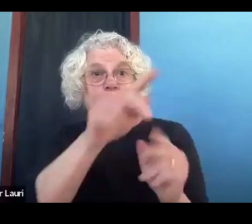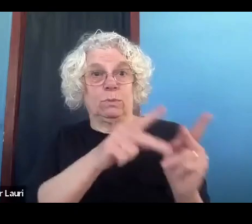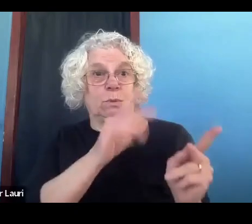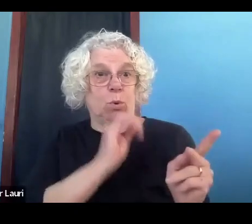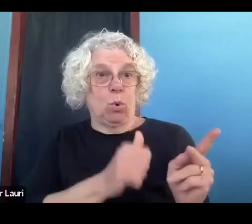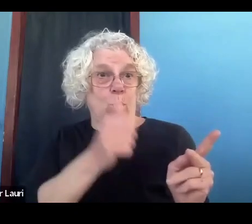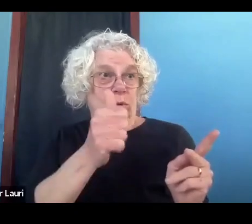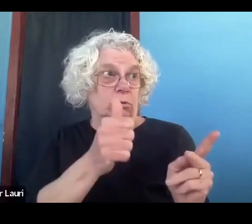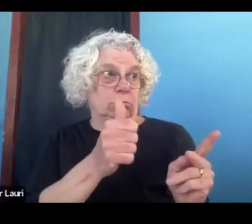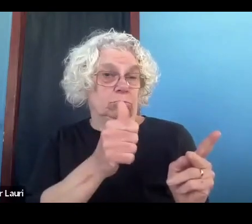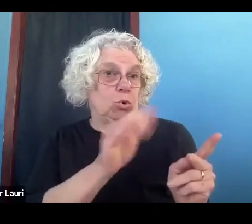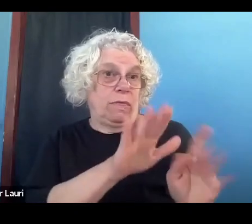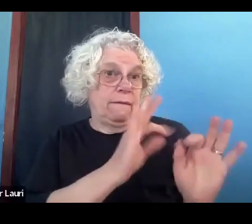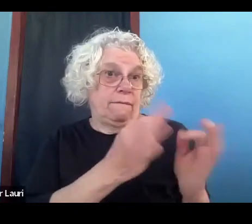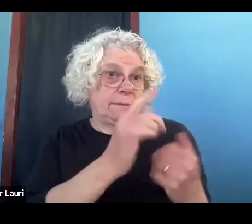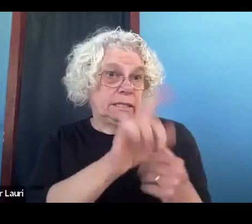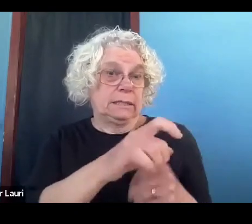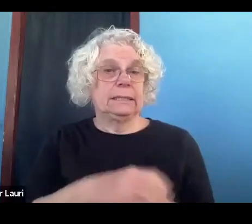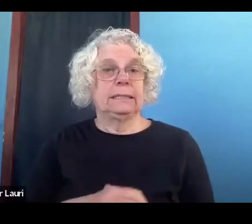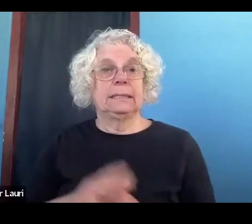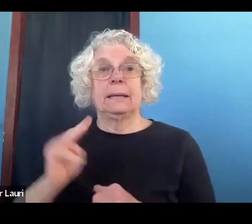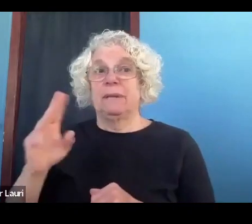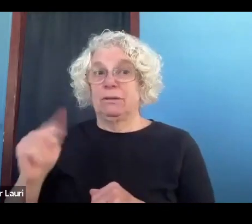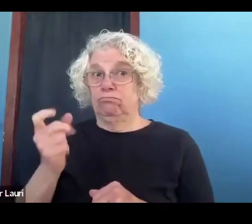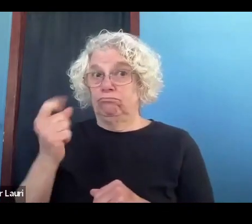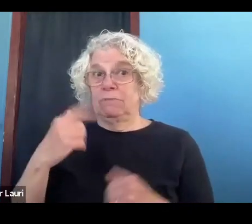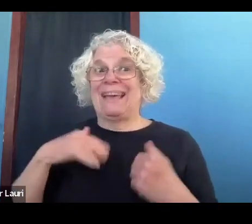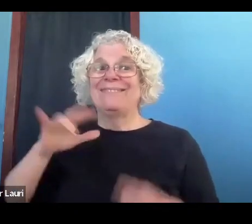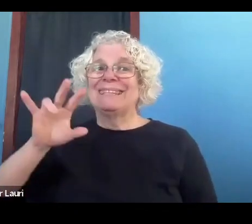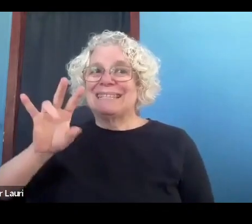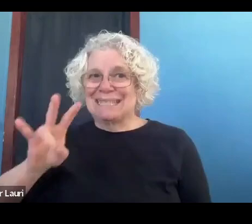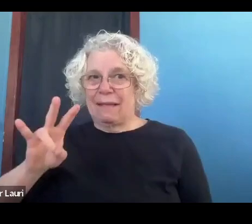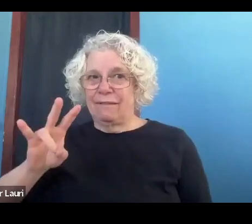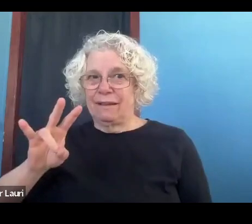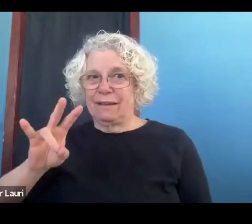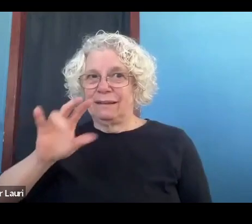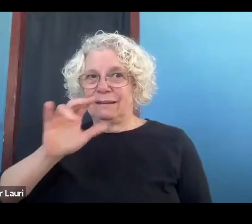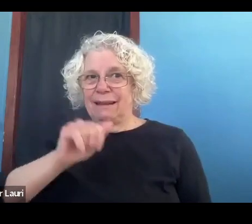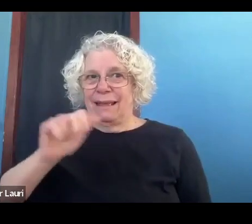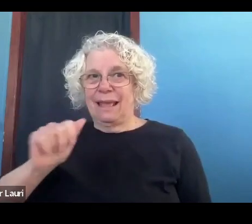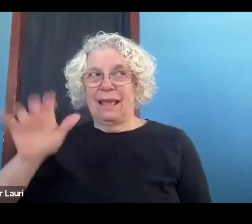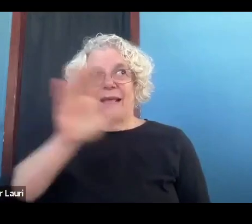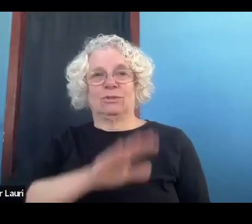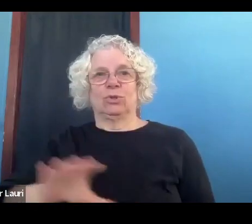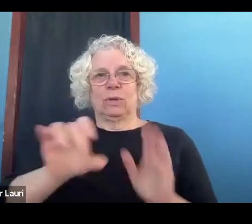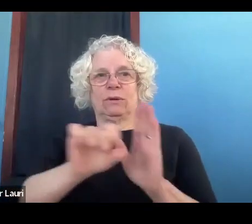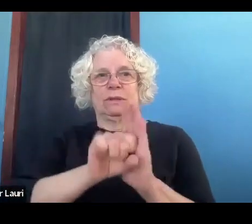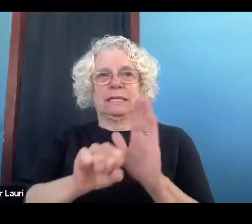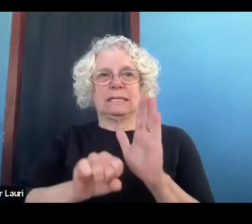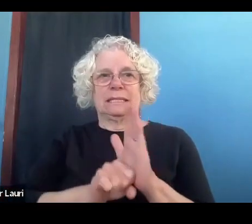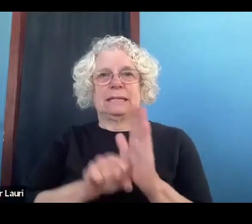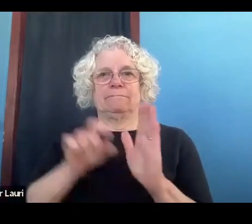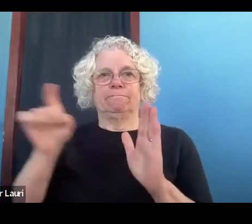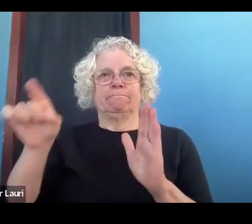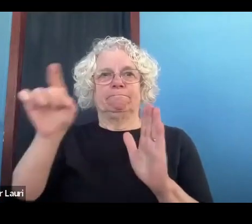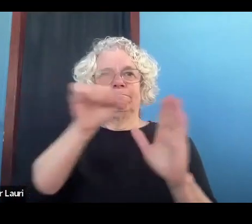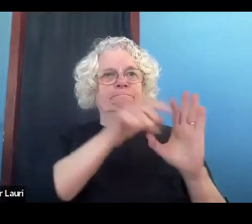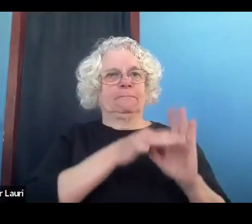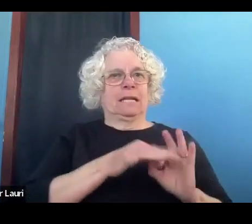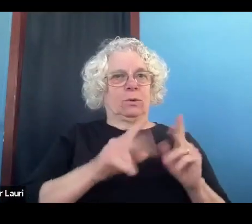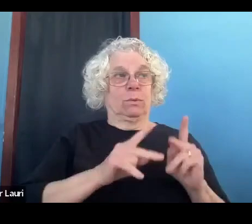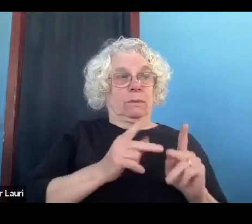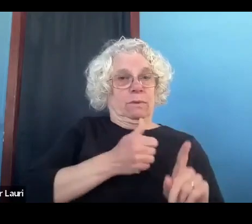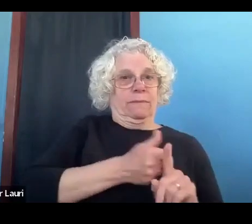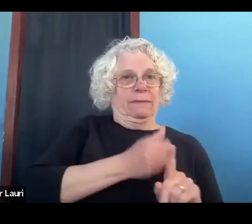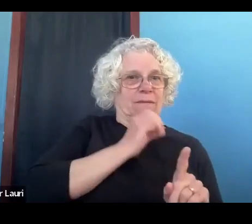families could need. Minnesota has 7 AAAs across the state that are local connections to older Minnesotans and